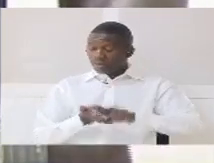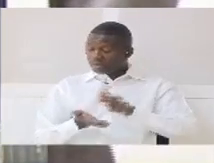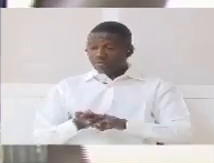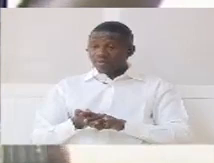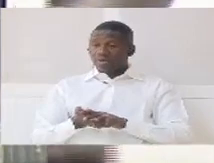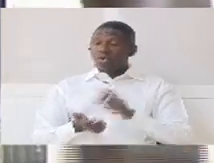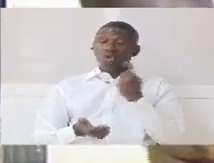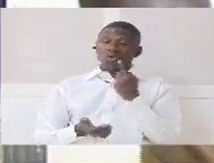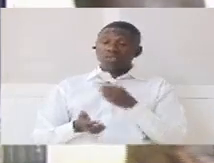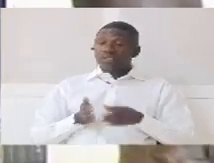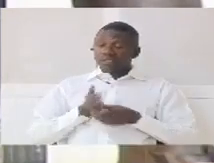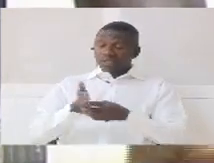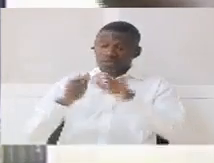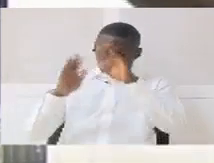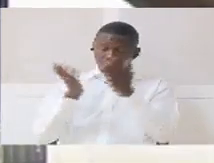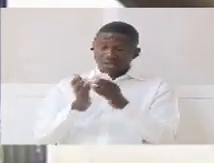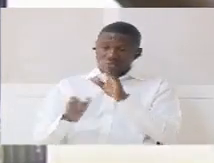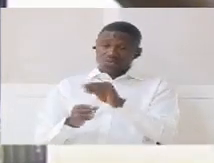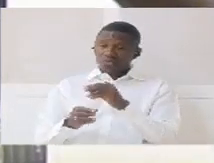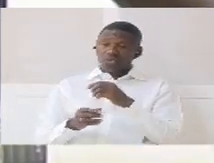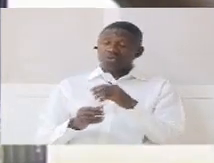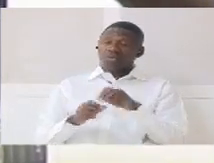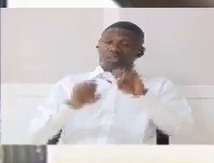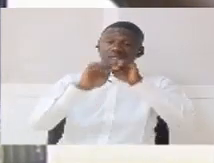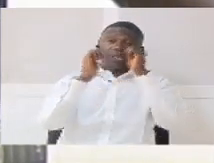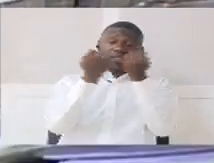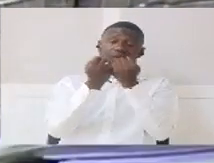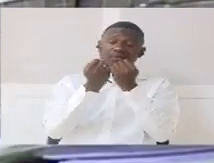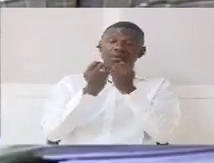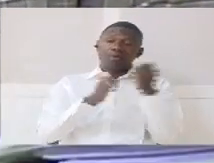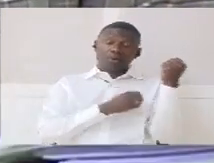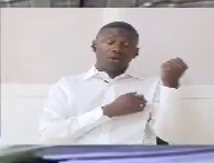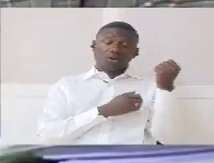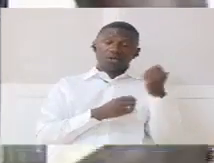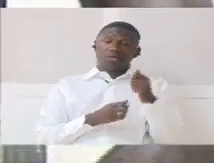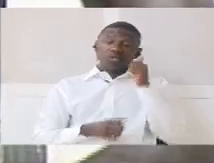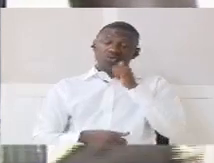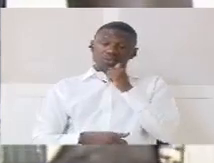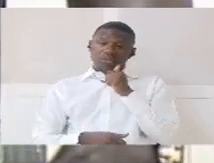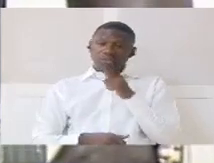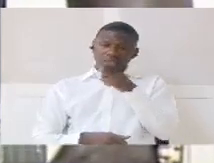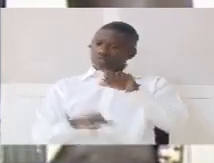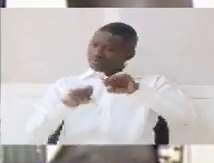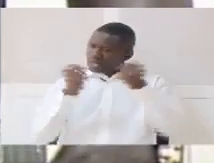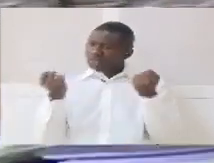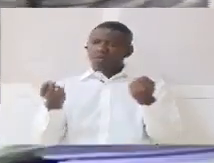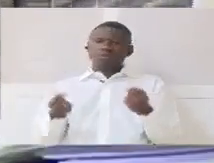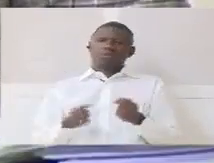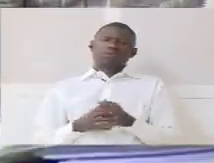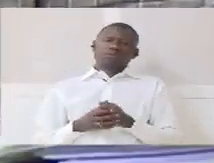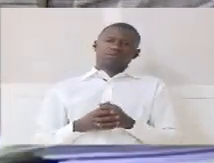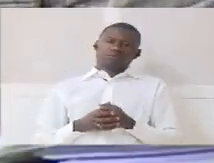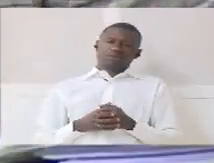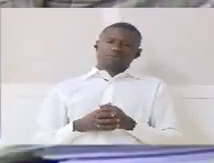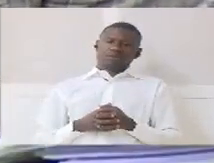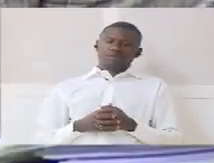use. Will use his executive powers to do it. So is that not a violation? You tell us. It's a violation. Thank you very much. So now let's